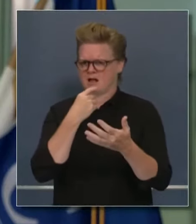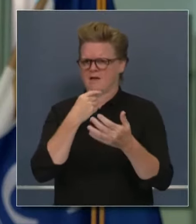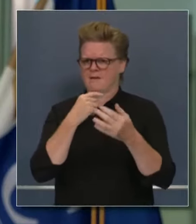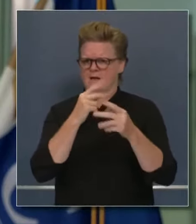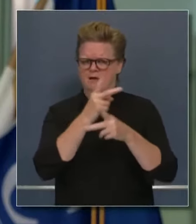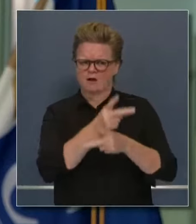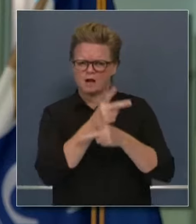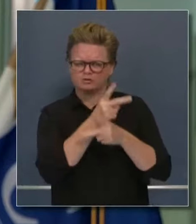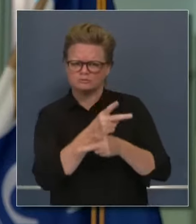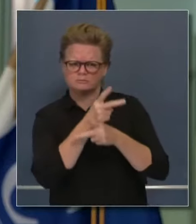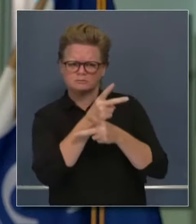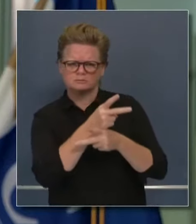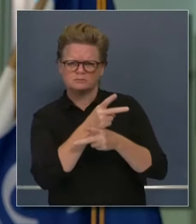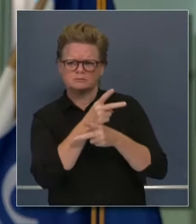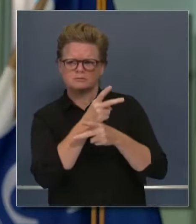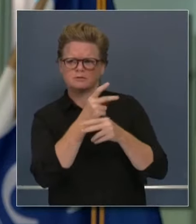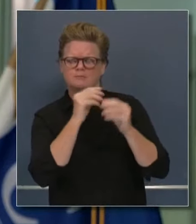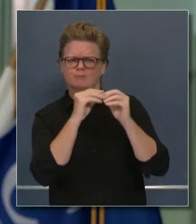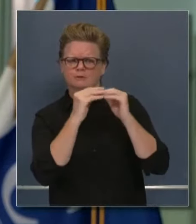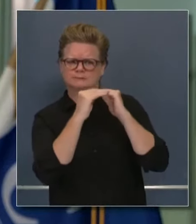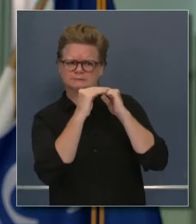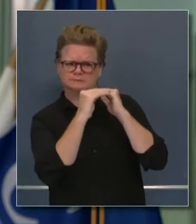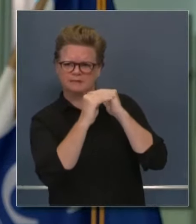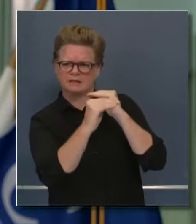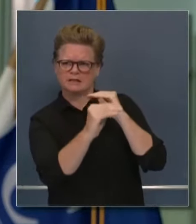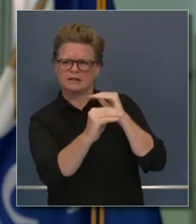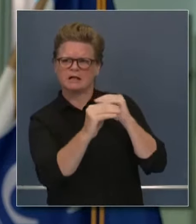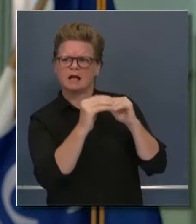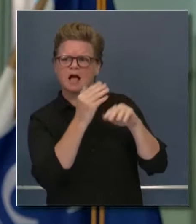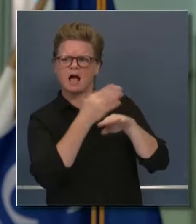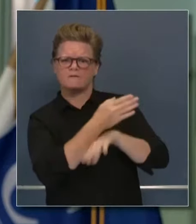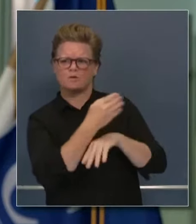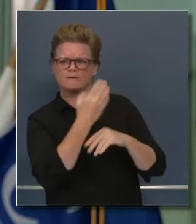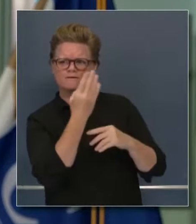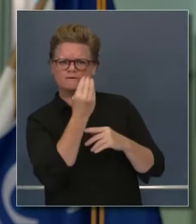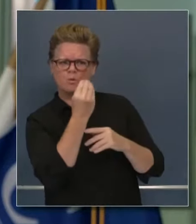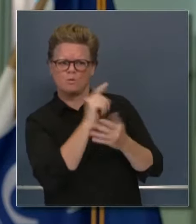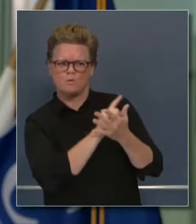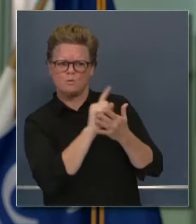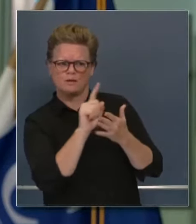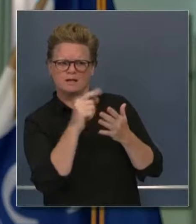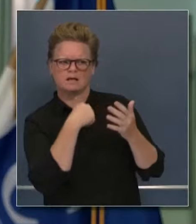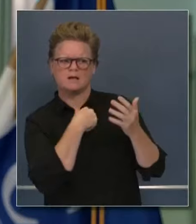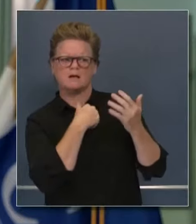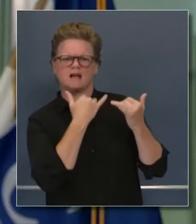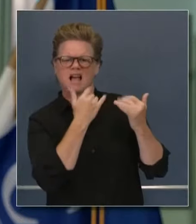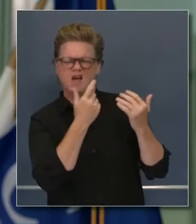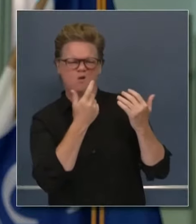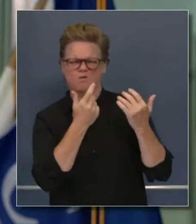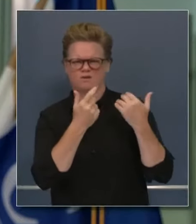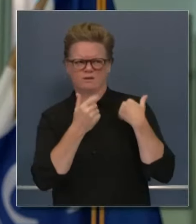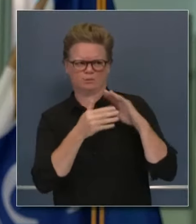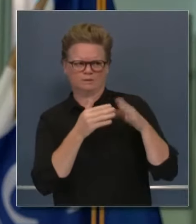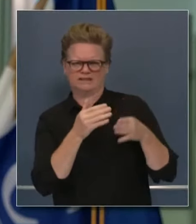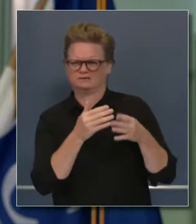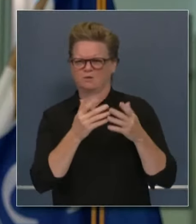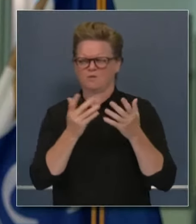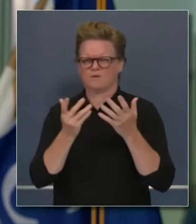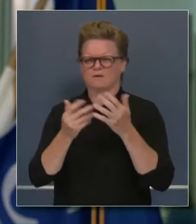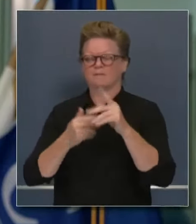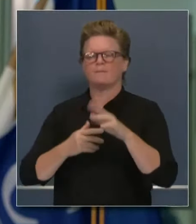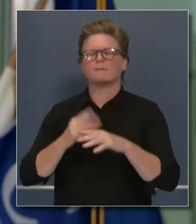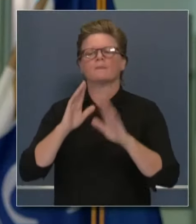and holding the line post Labor Day weekend? Yeah, nothing fundamentally as it relates to our tiered status has changed.